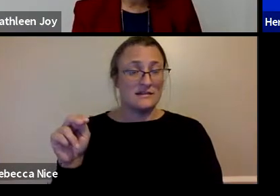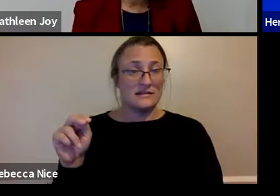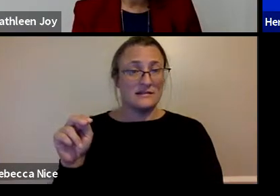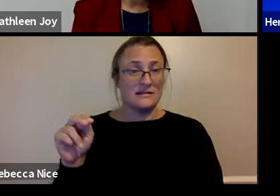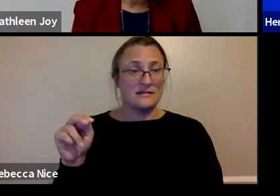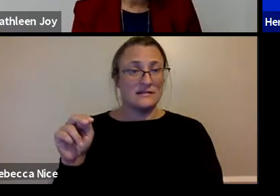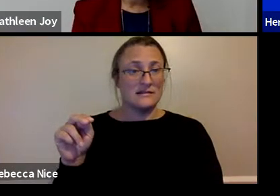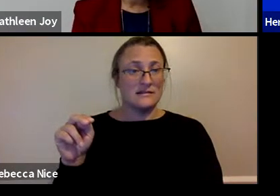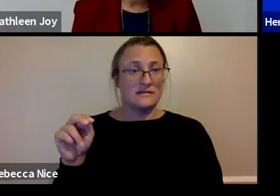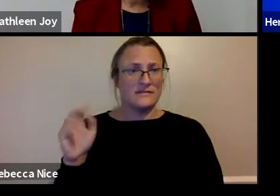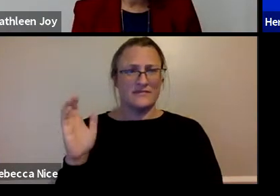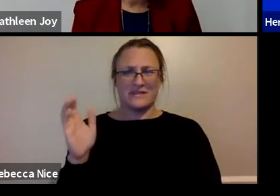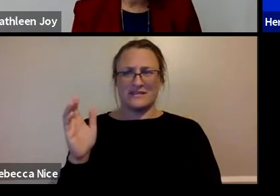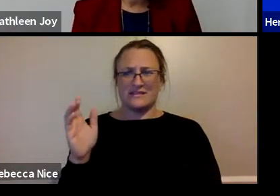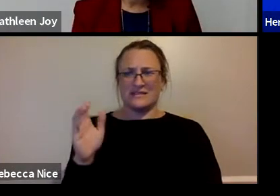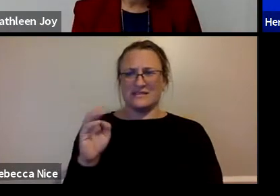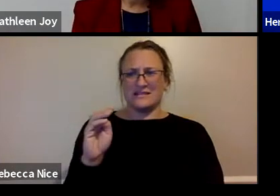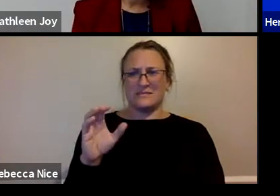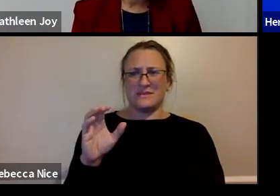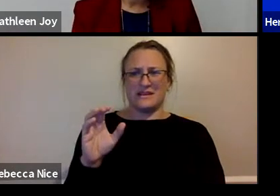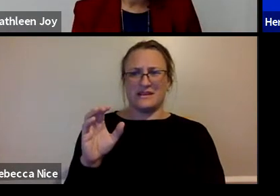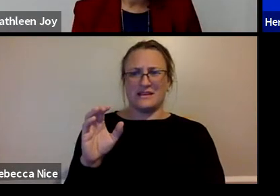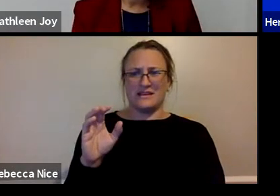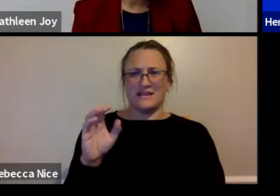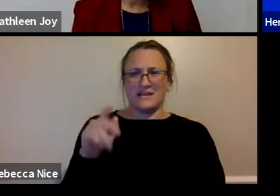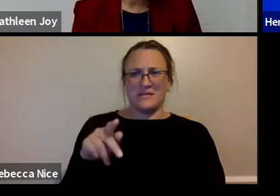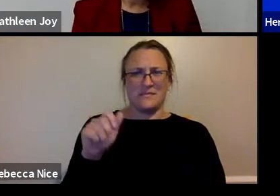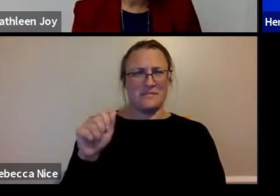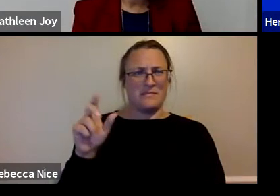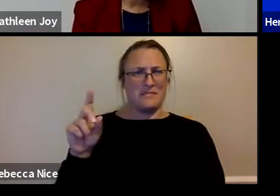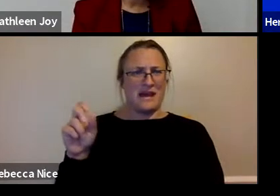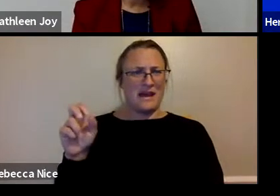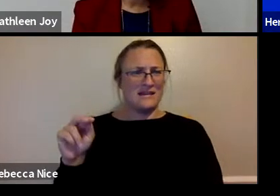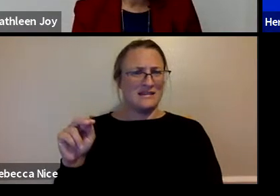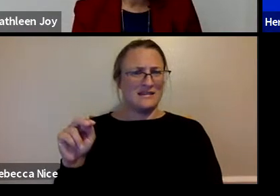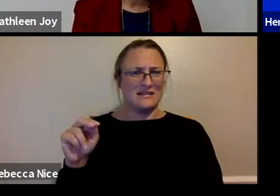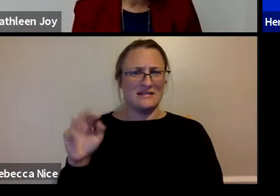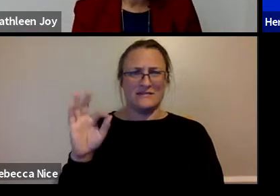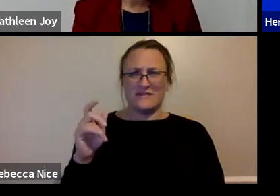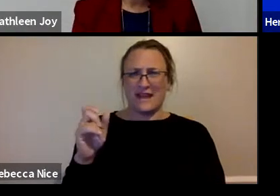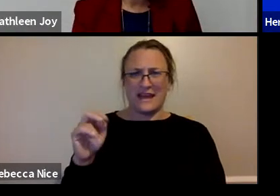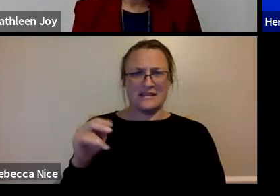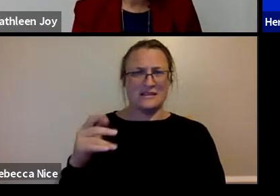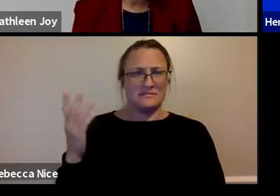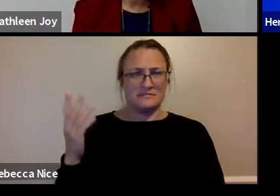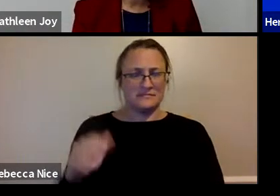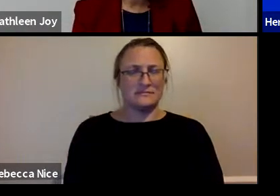It looks like McPadden, but I don't know if it's McPadden or McFadden.